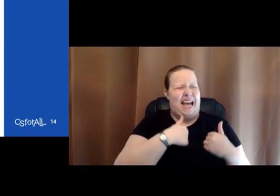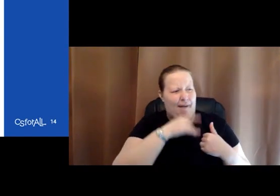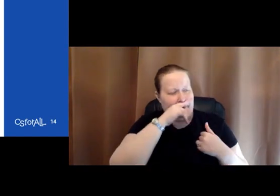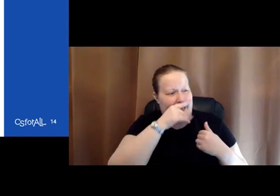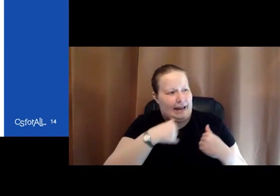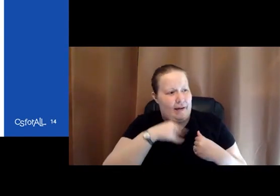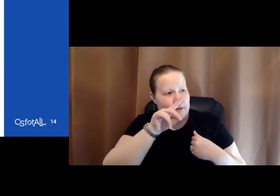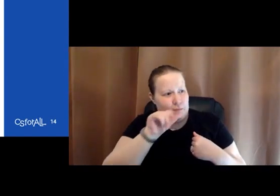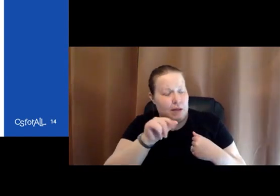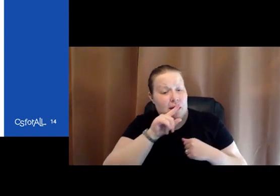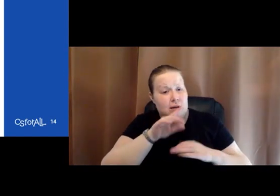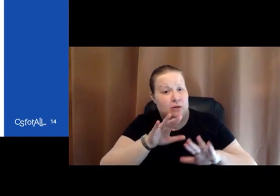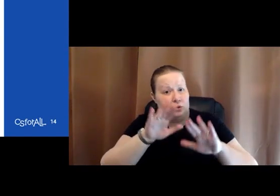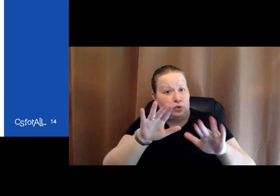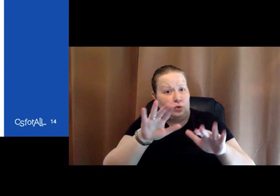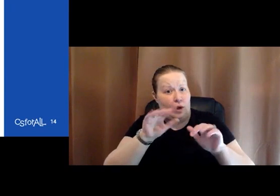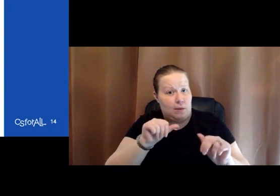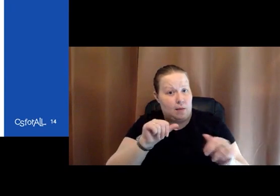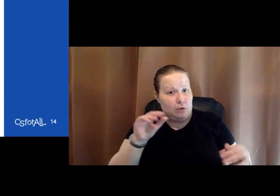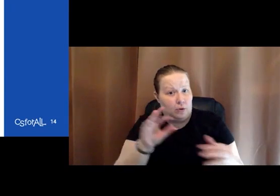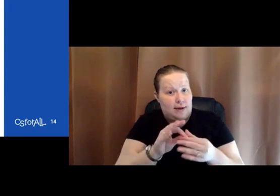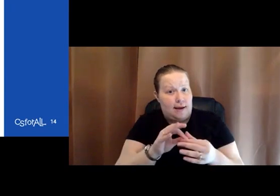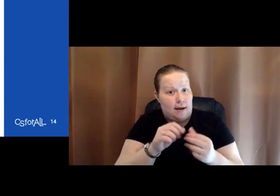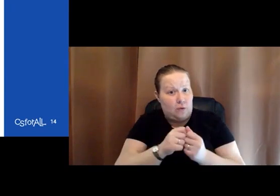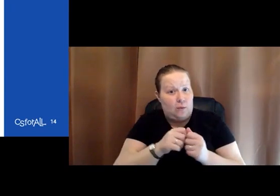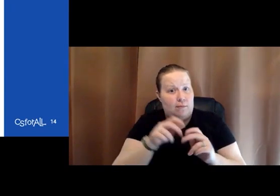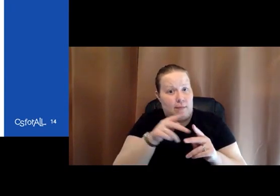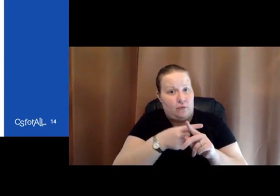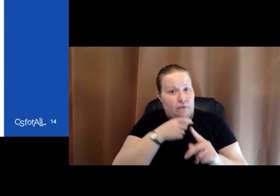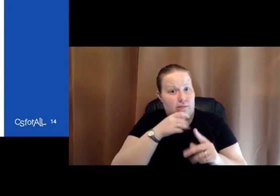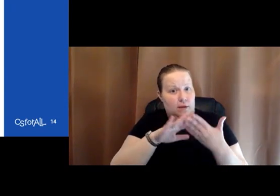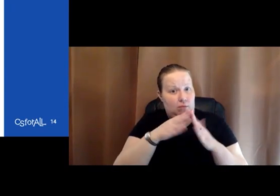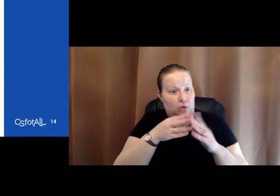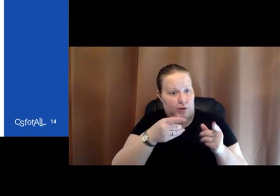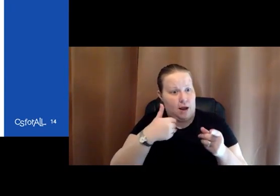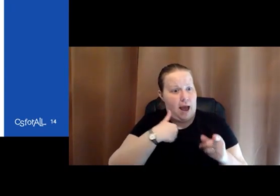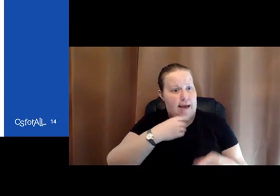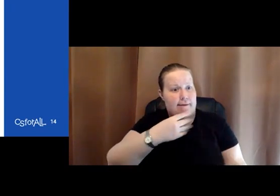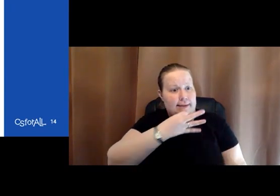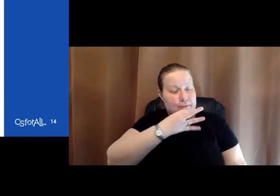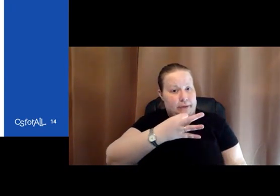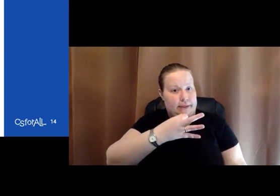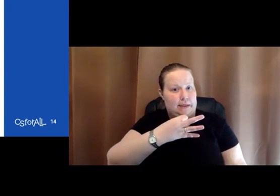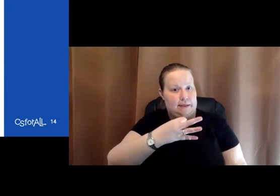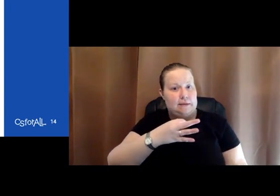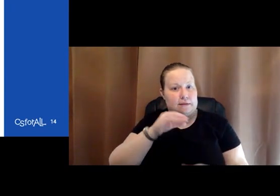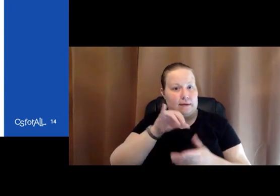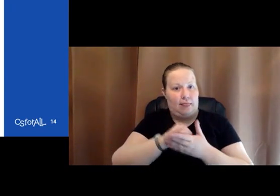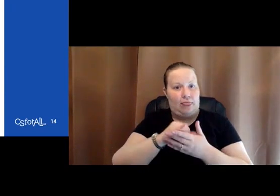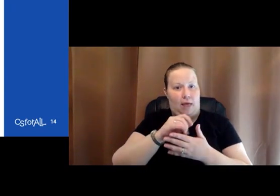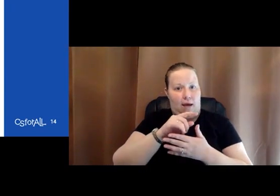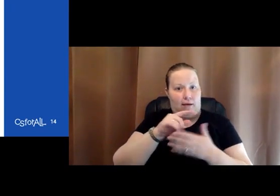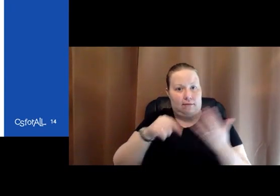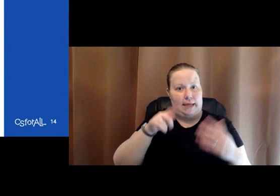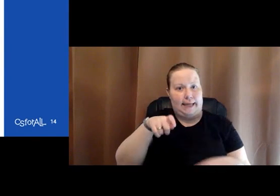and it's really great to be able to connect with folks from the community who have expertise in those particular needs. So